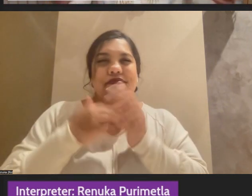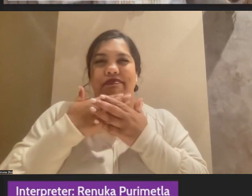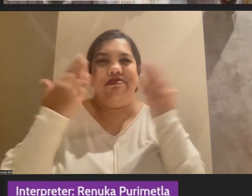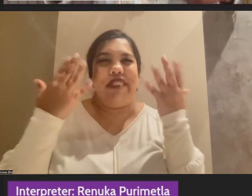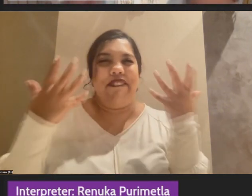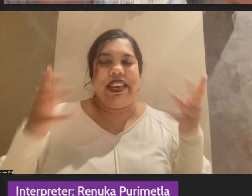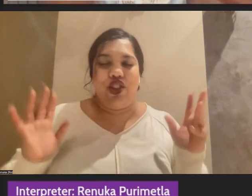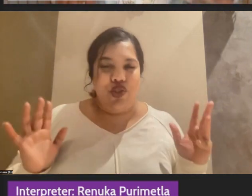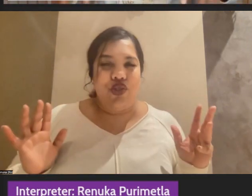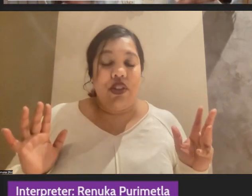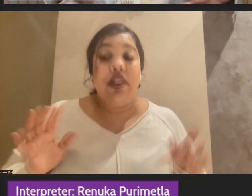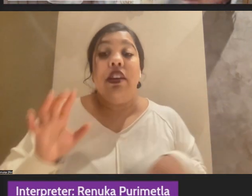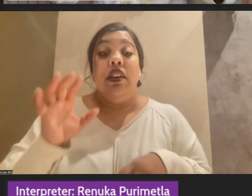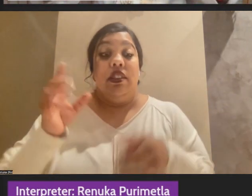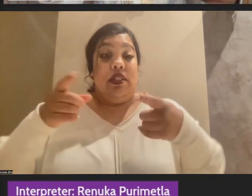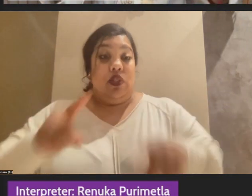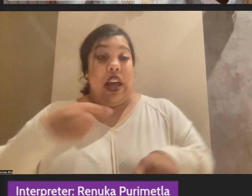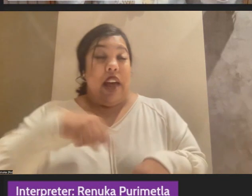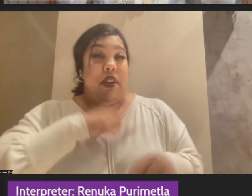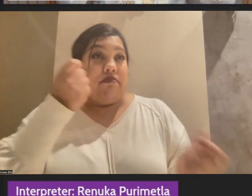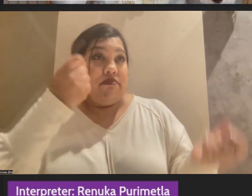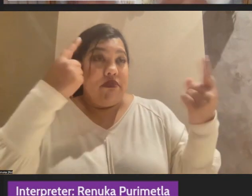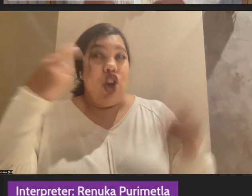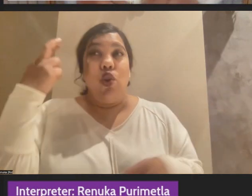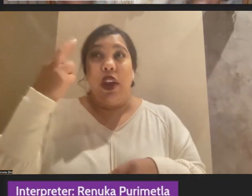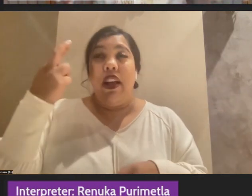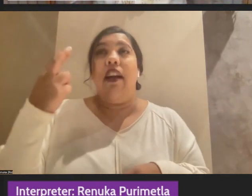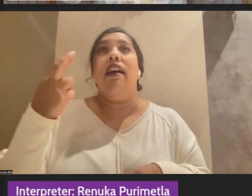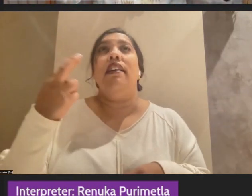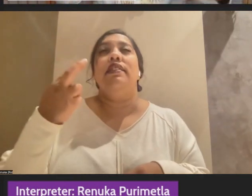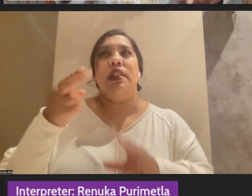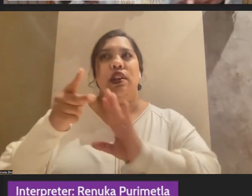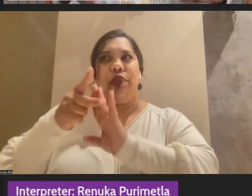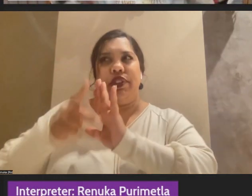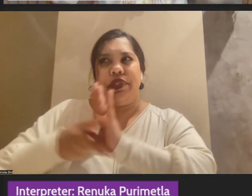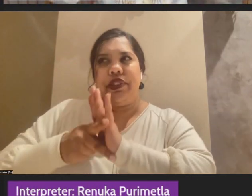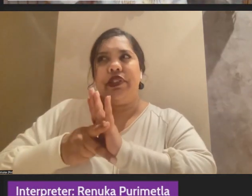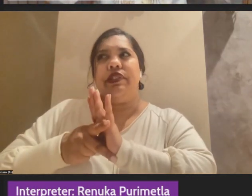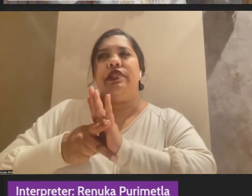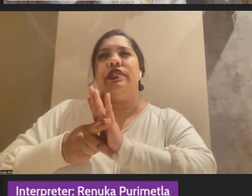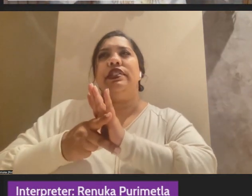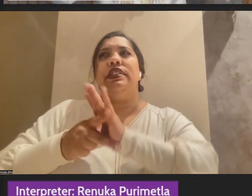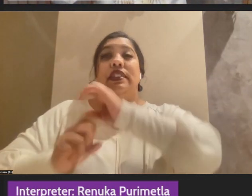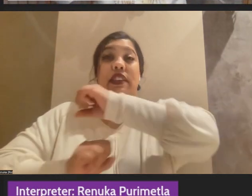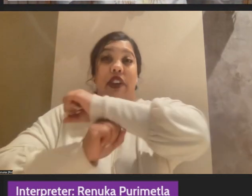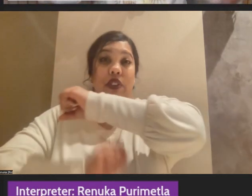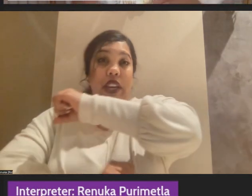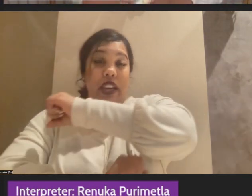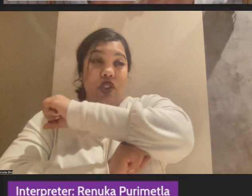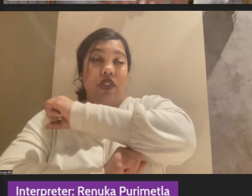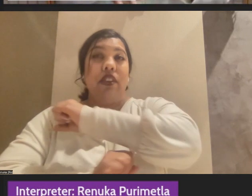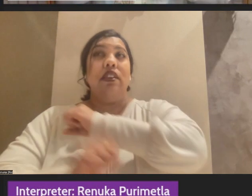So when we realize, so the principles, the foundation of science of mind and spirit, new